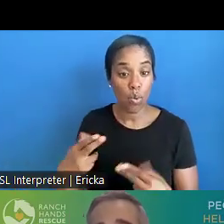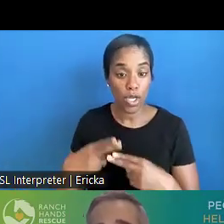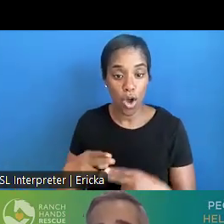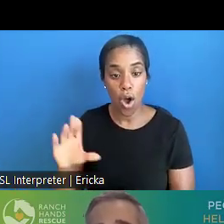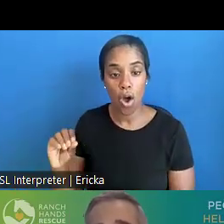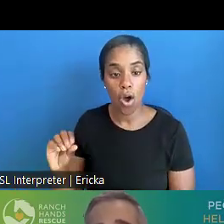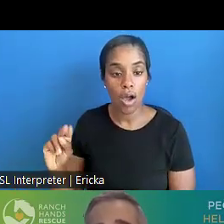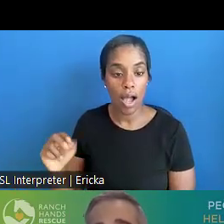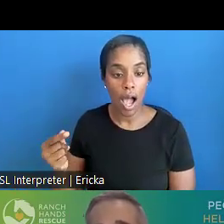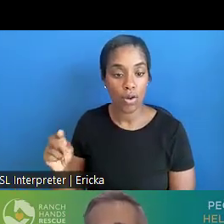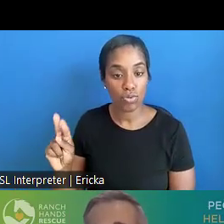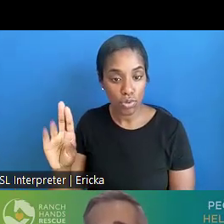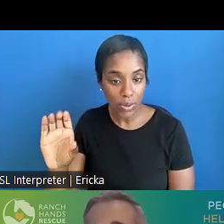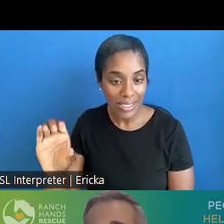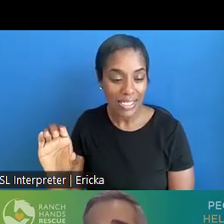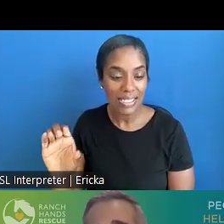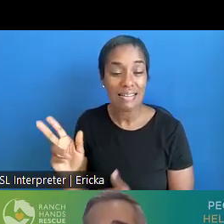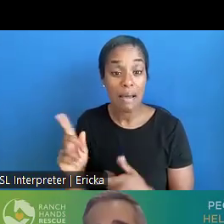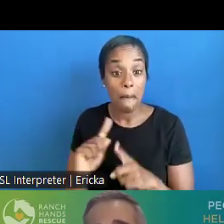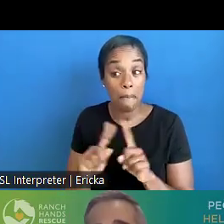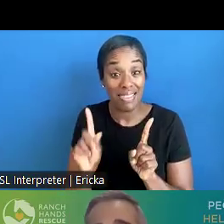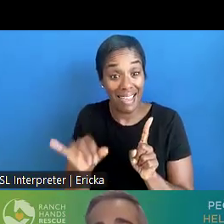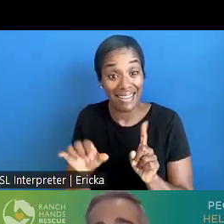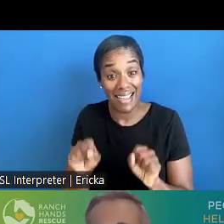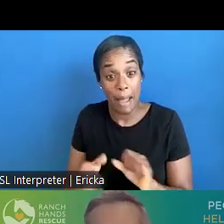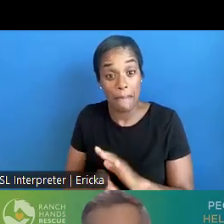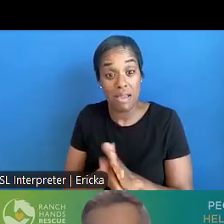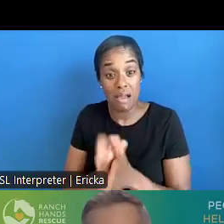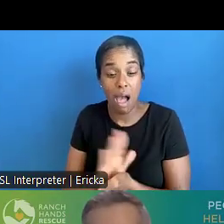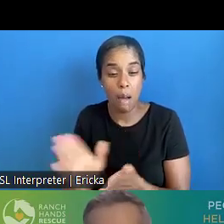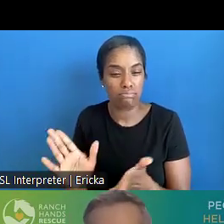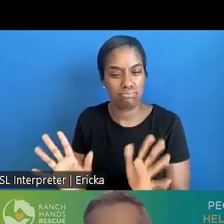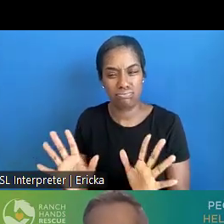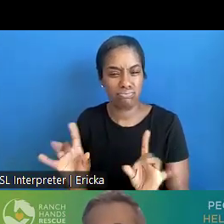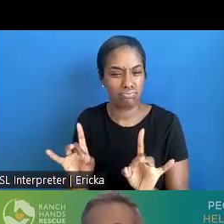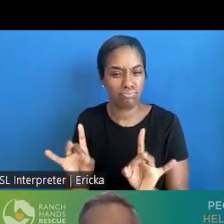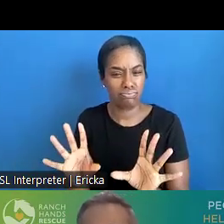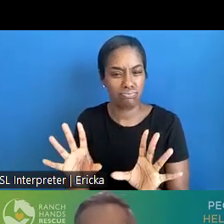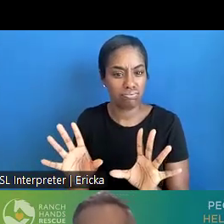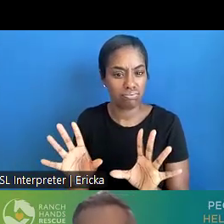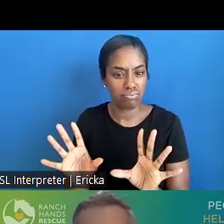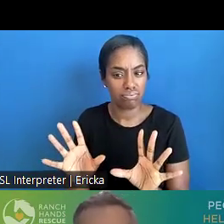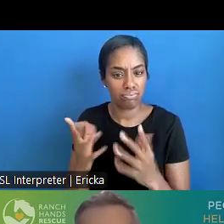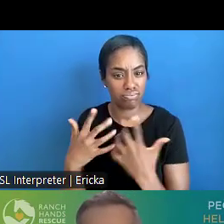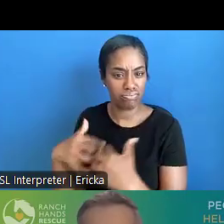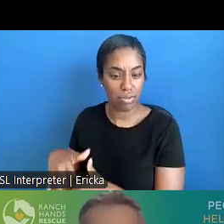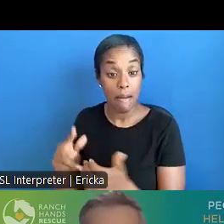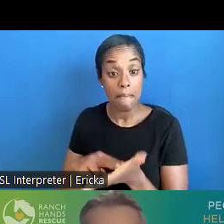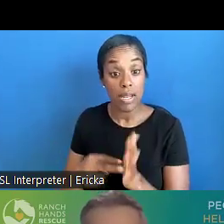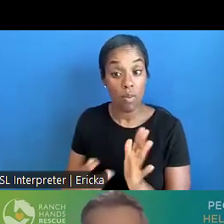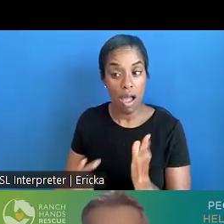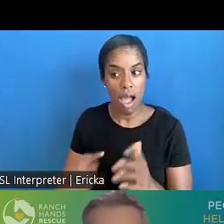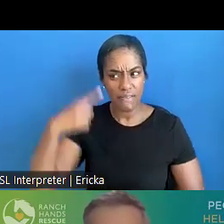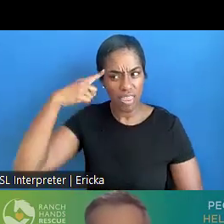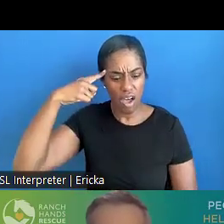move towards. However, that can turn into destructive congruence, which is where you have a thought that I'm